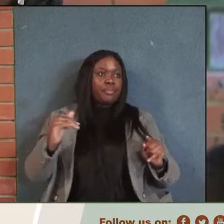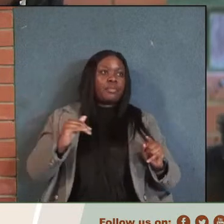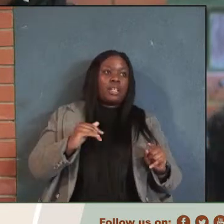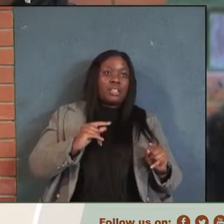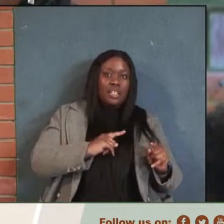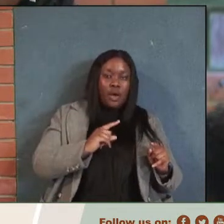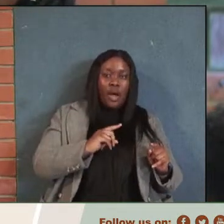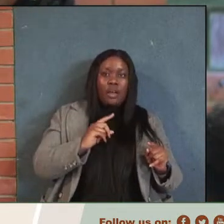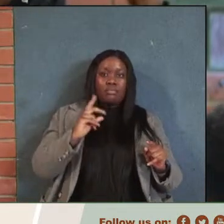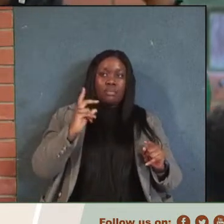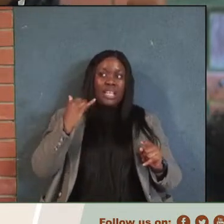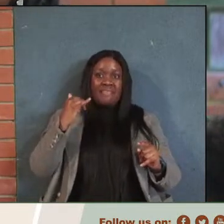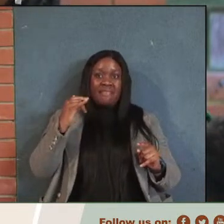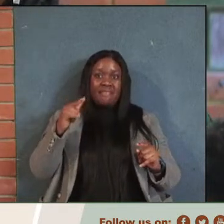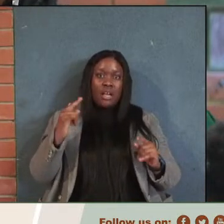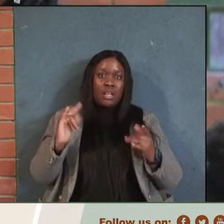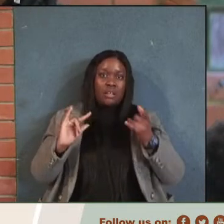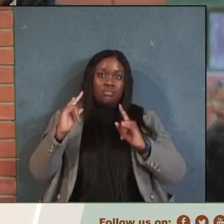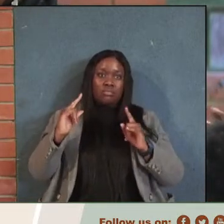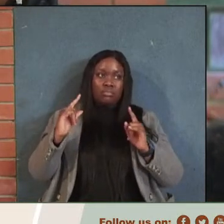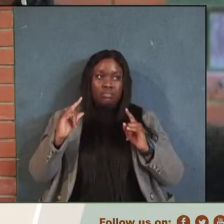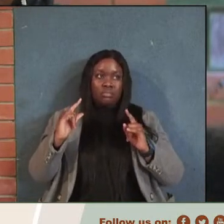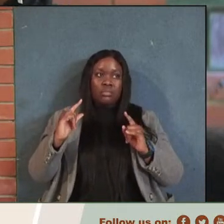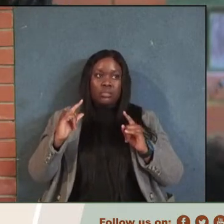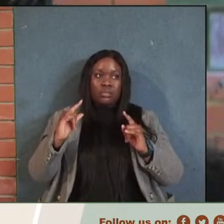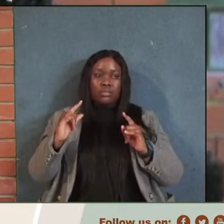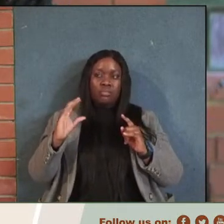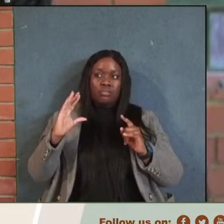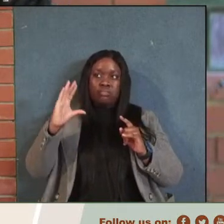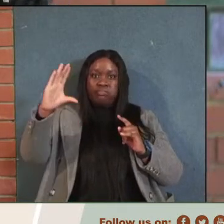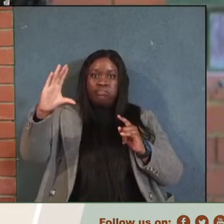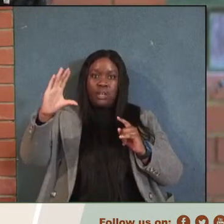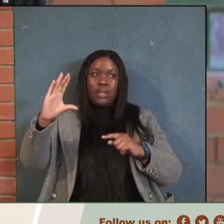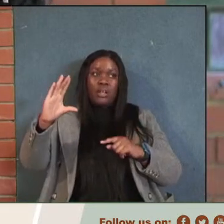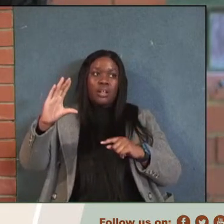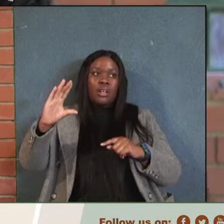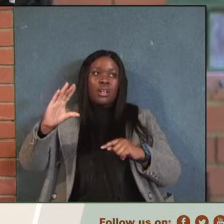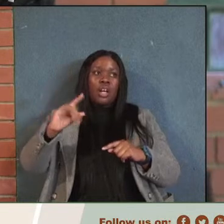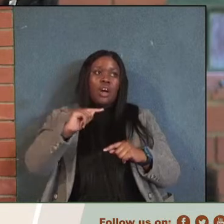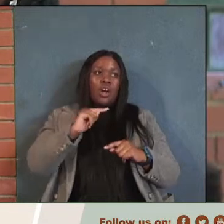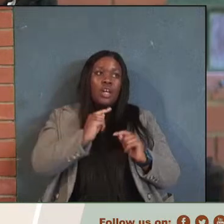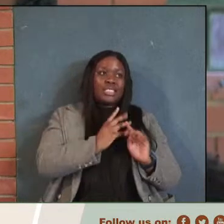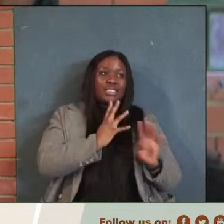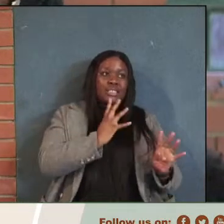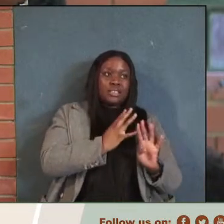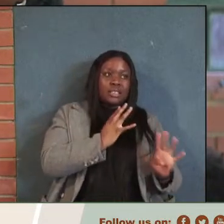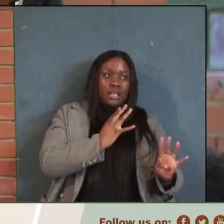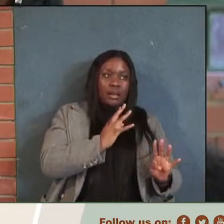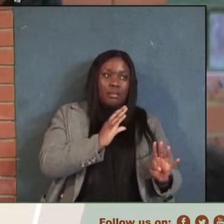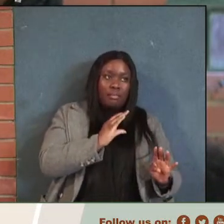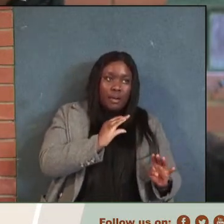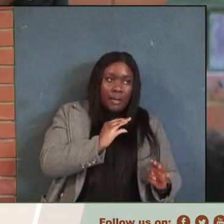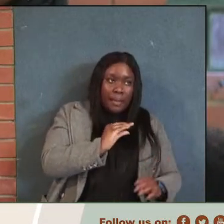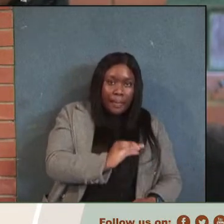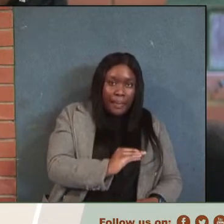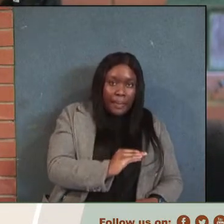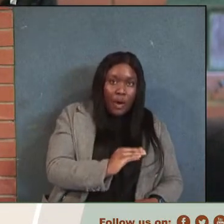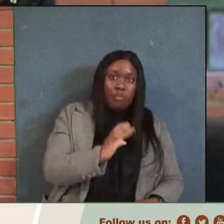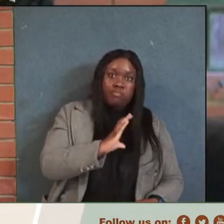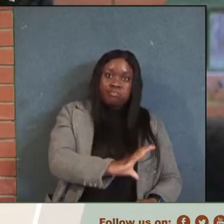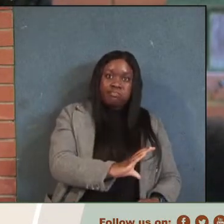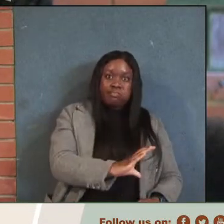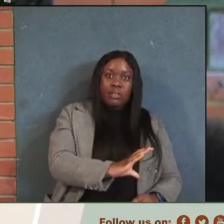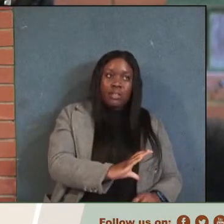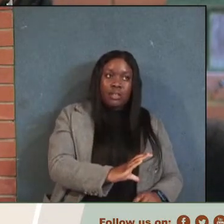funds. Schools that are in township areas receive more funds than schools that are in suburban